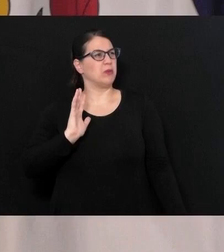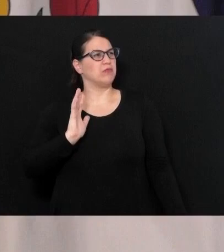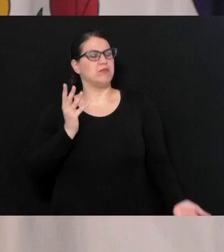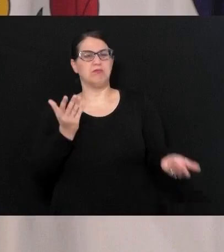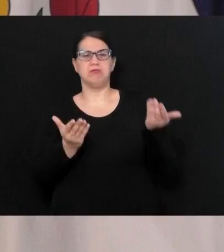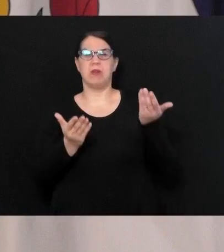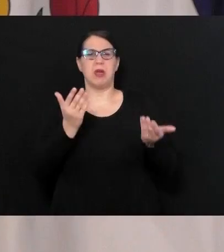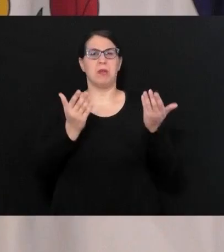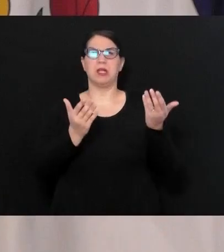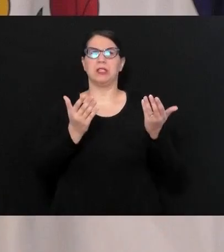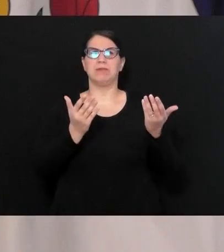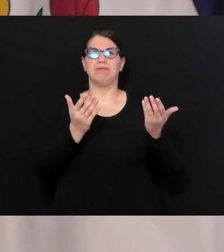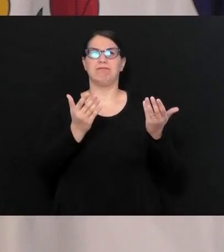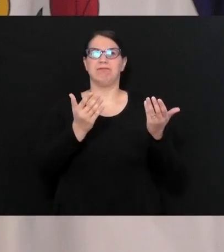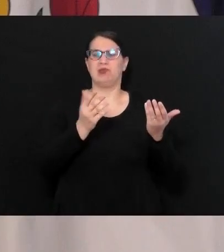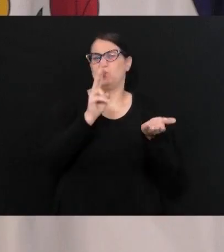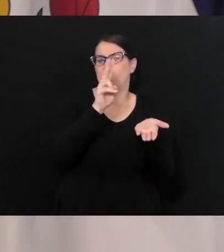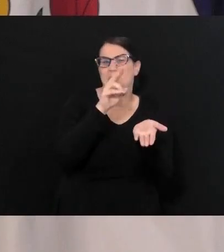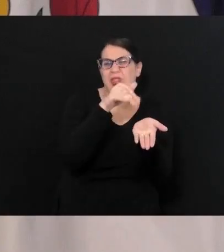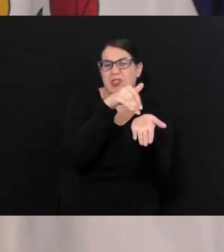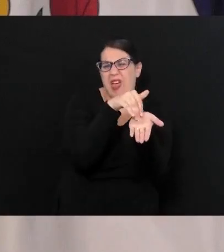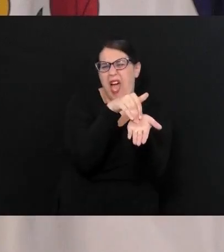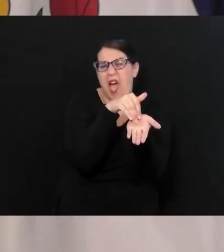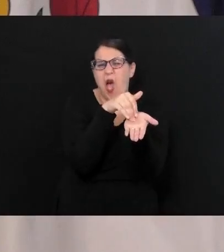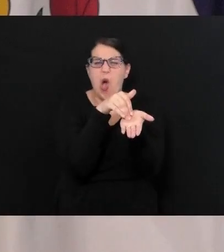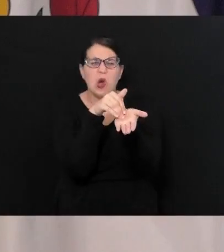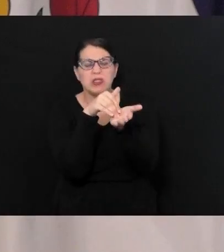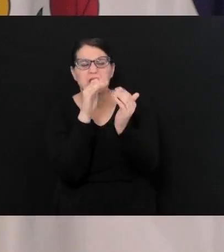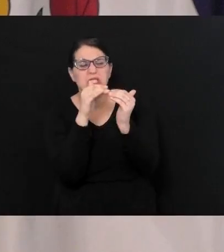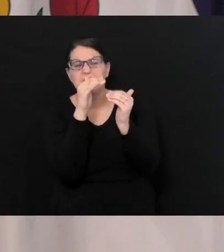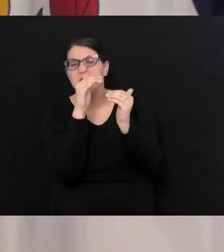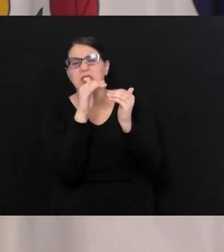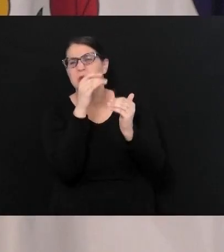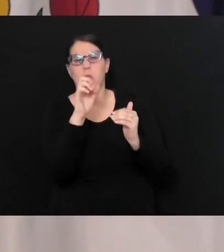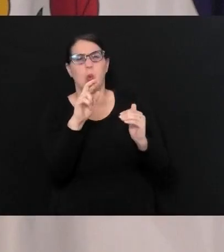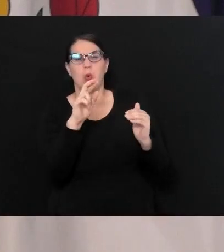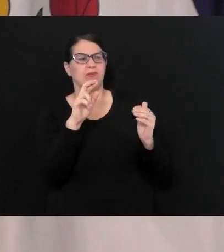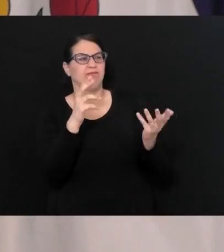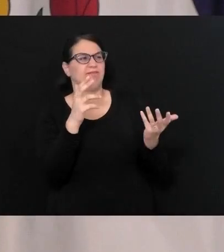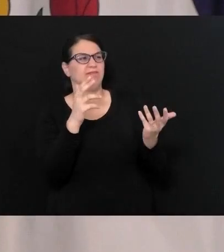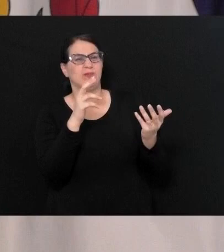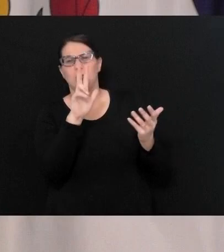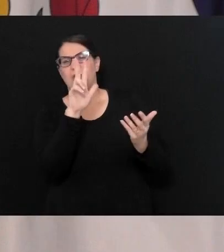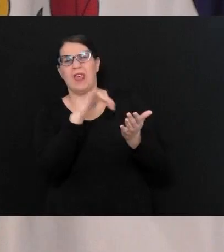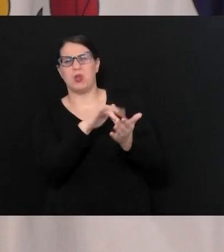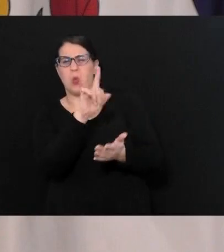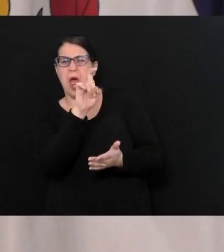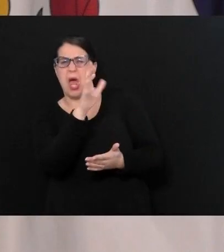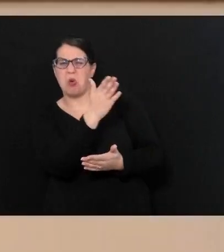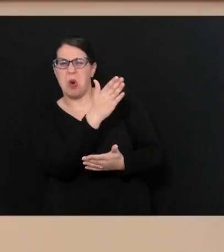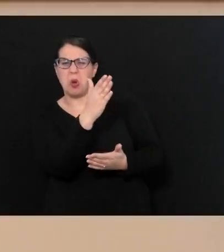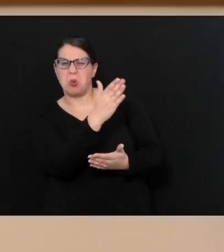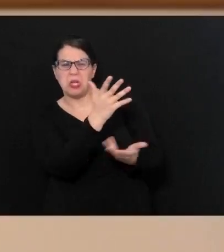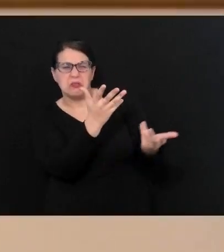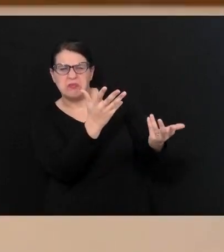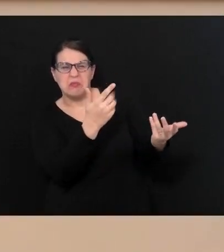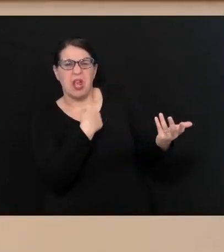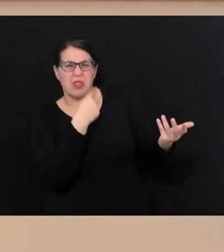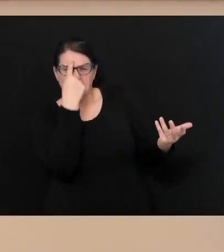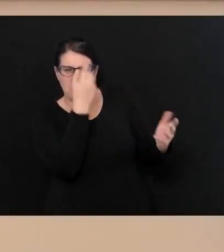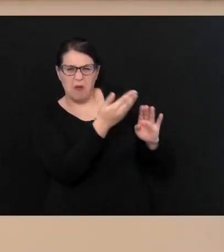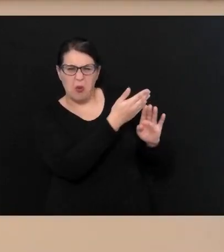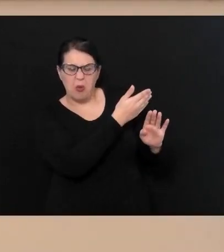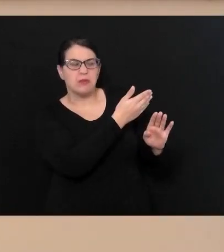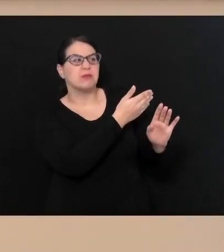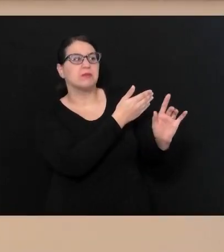2,000s or maybe 3,100. But nevertheless, General, if you could tell us. So, Governor, I'll start, and then